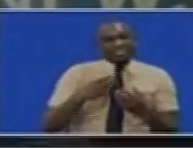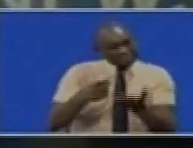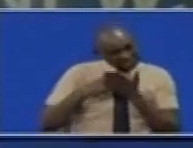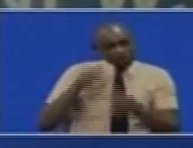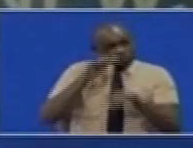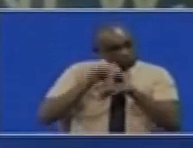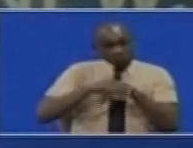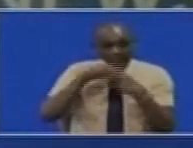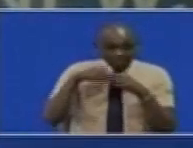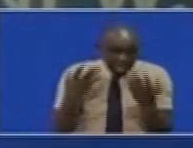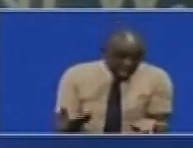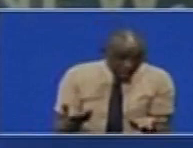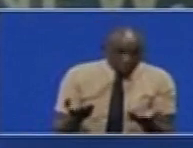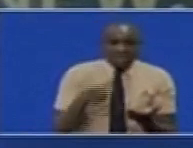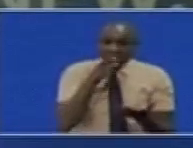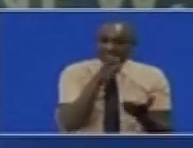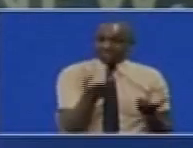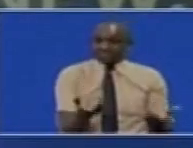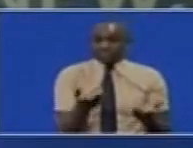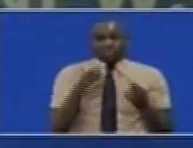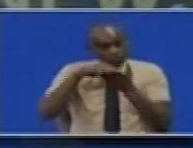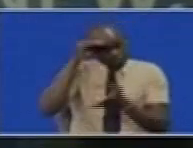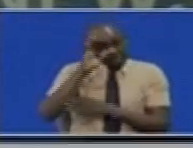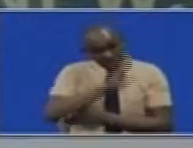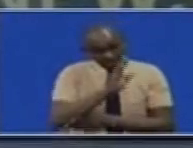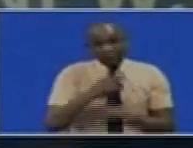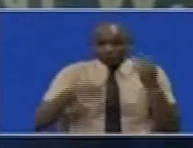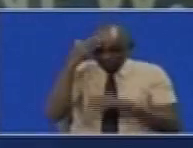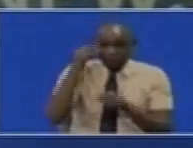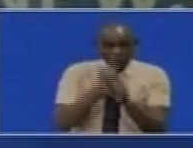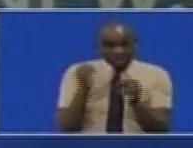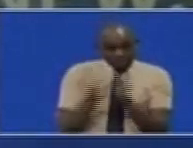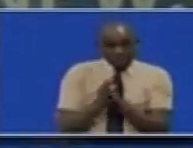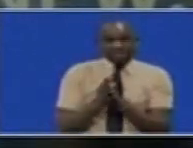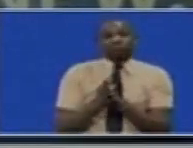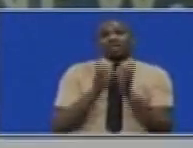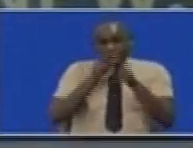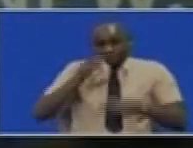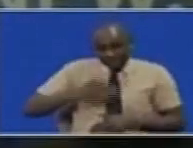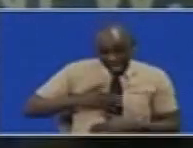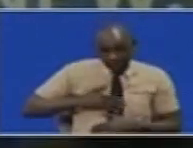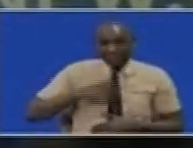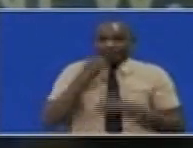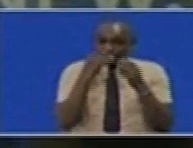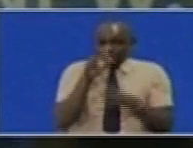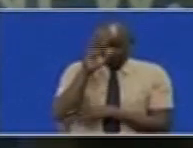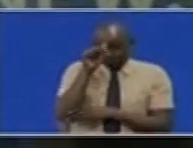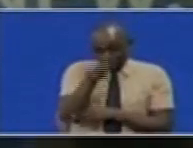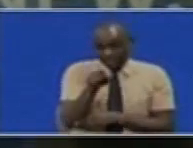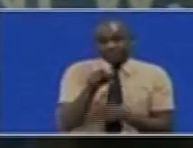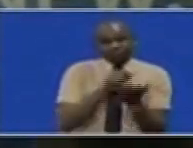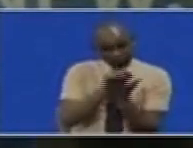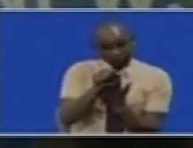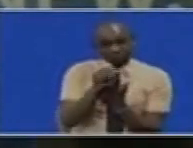discussions around how the faculty and the students of this university could work with our journalists to advance the content in that